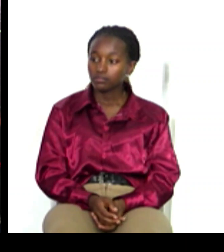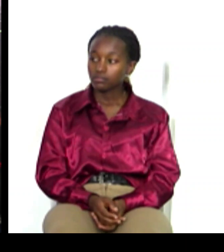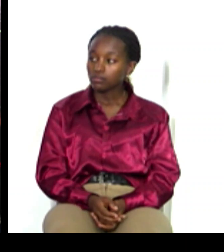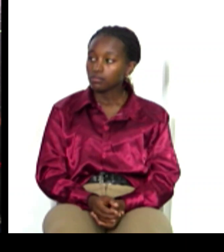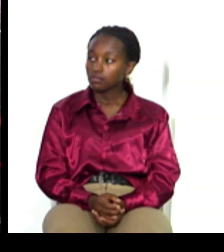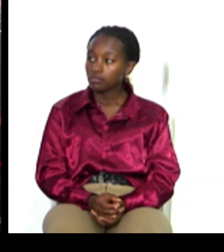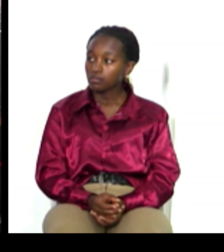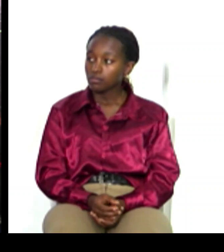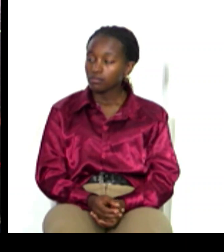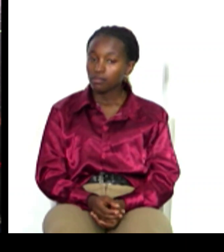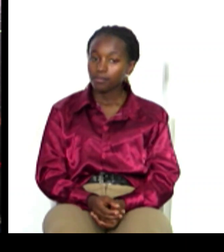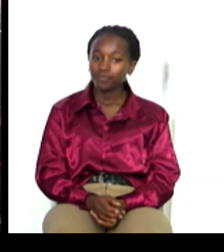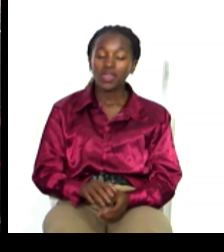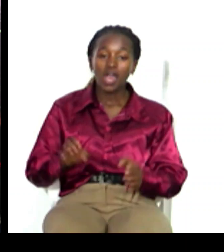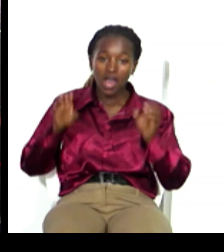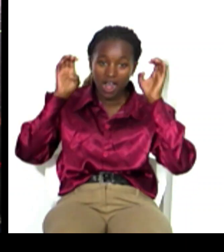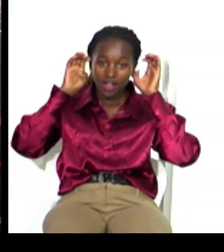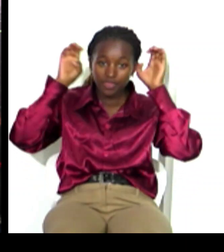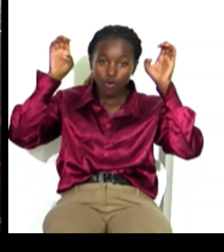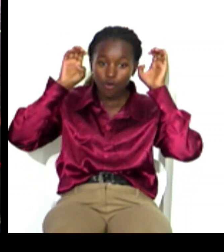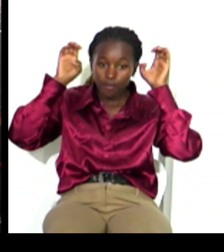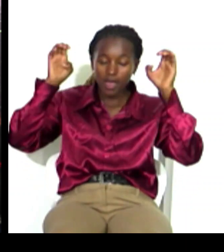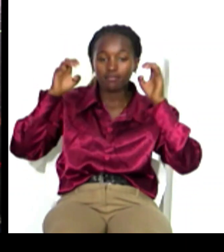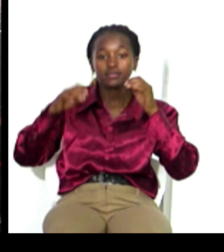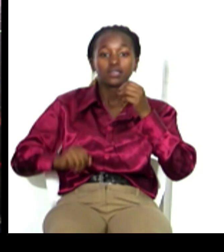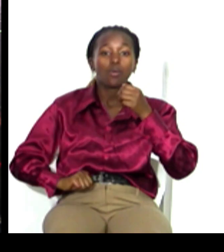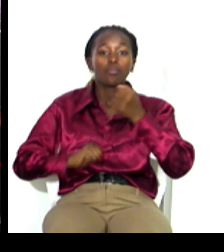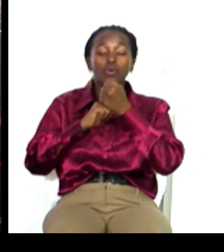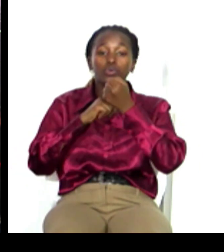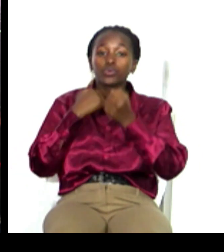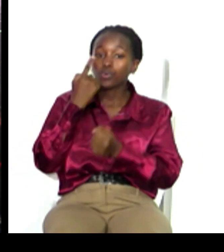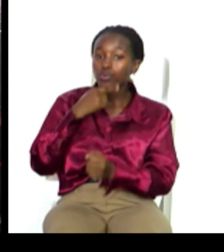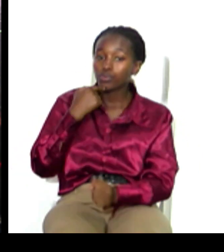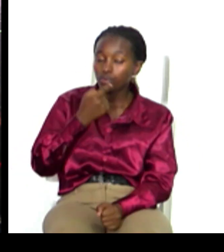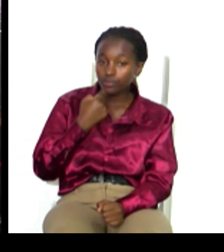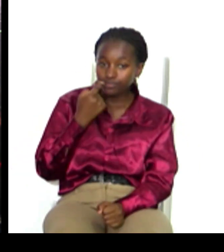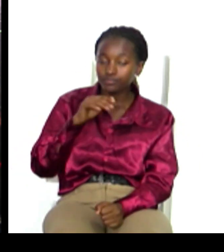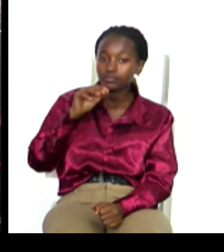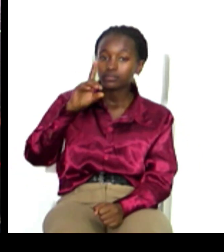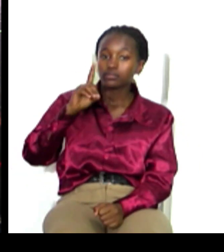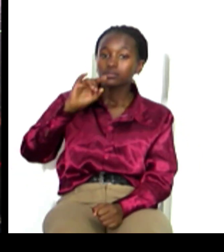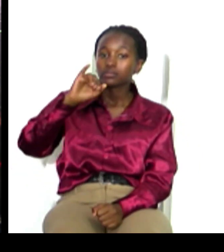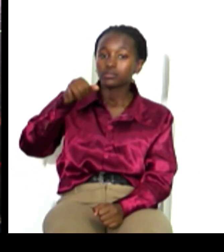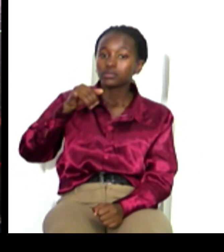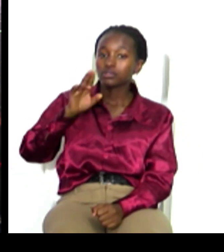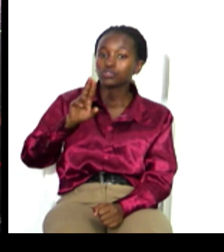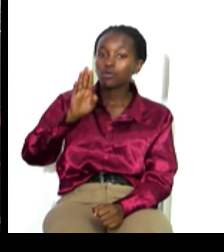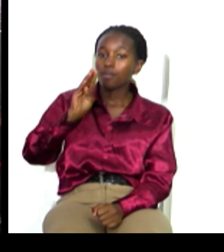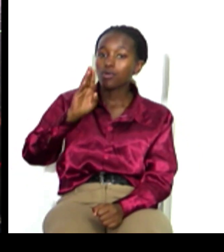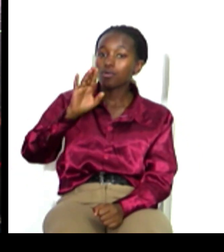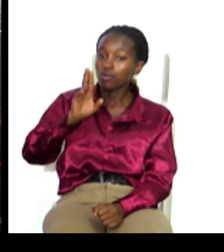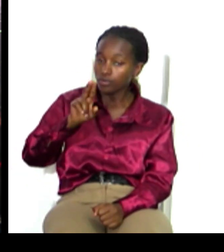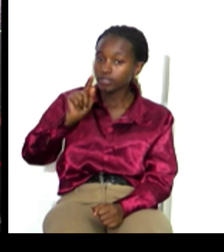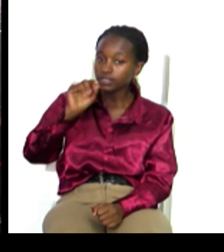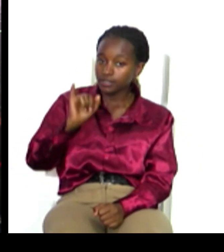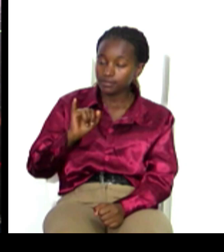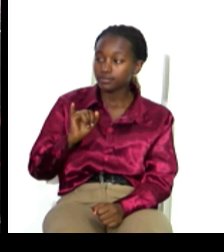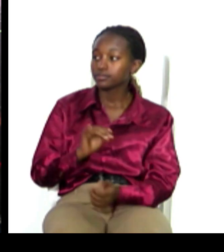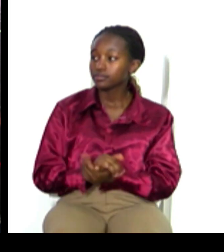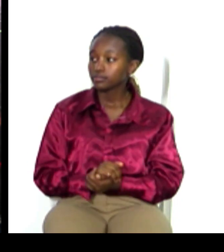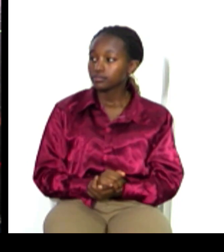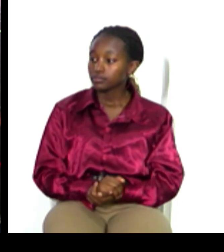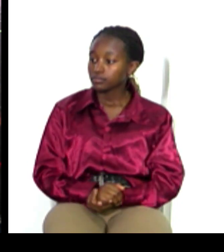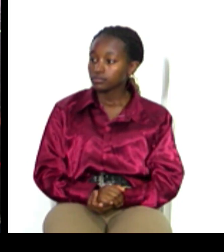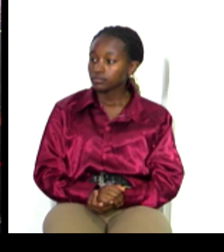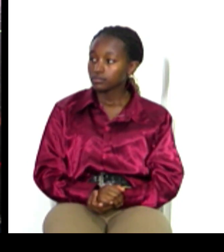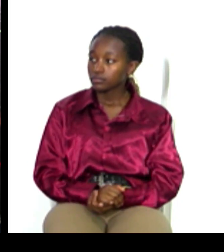other two. country is Ethiopia. That is Addis true. Ababa. And The why? reason why Ethiopia cannot support Raila Amolo Odinga because they get a